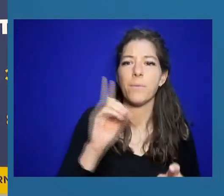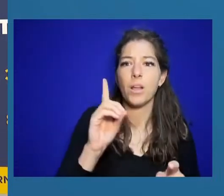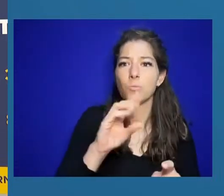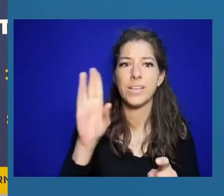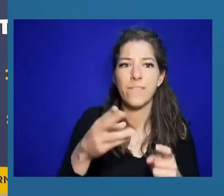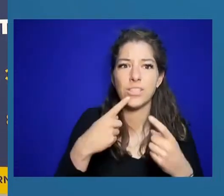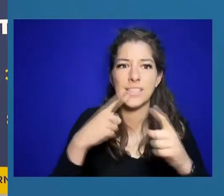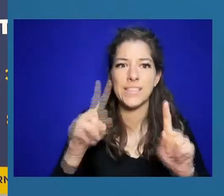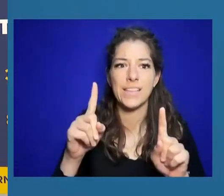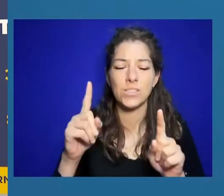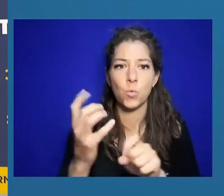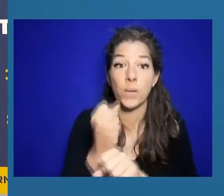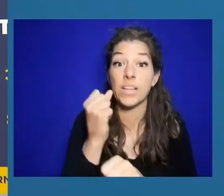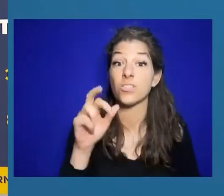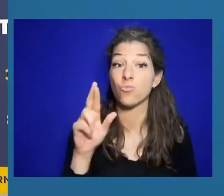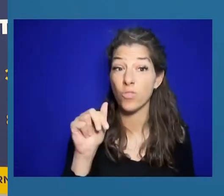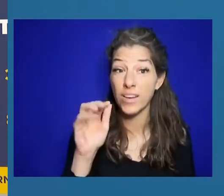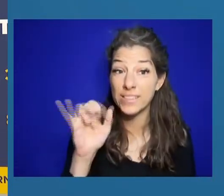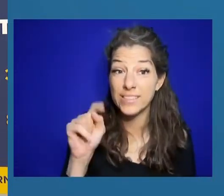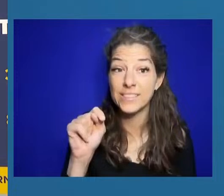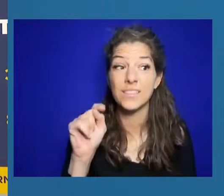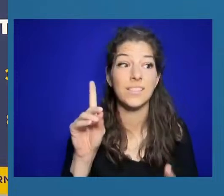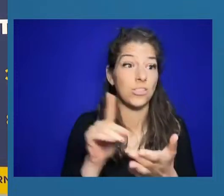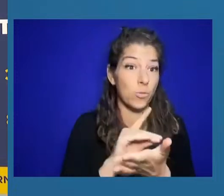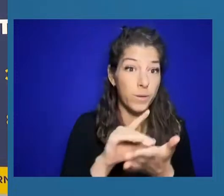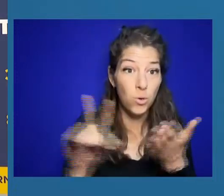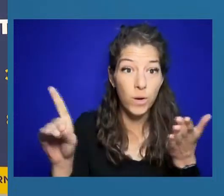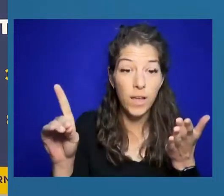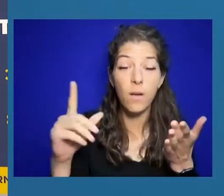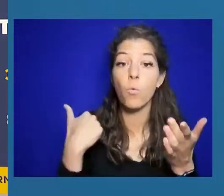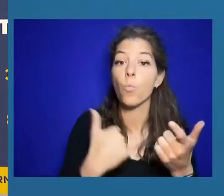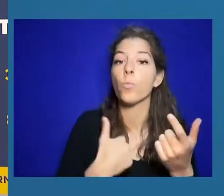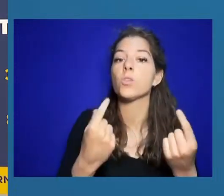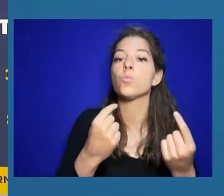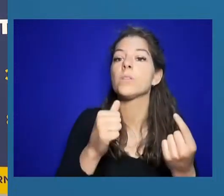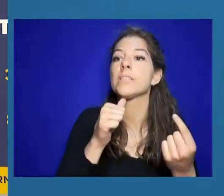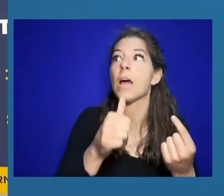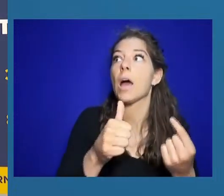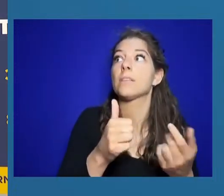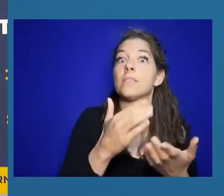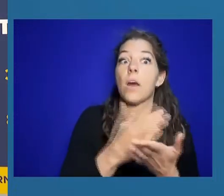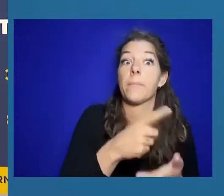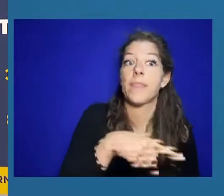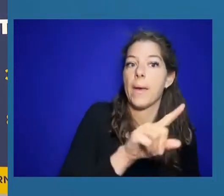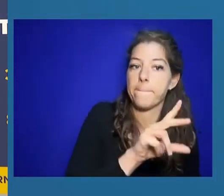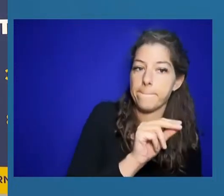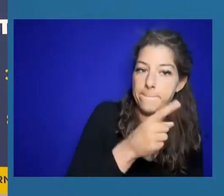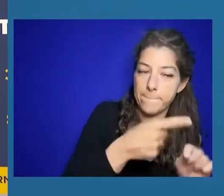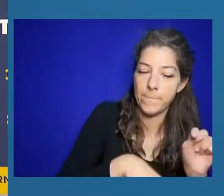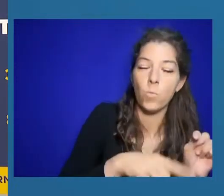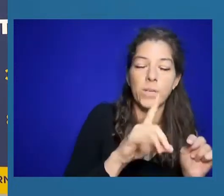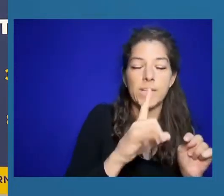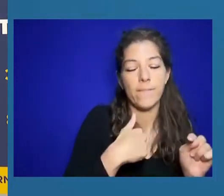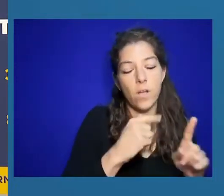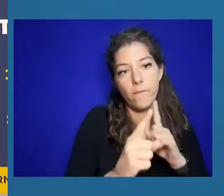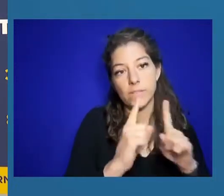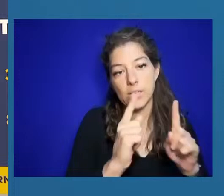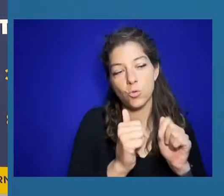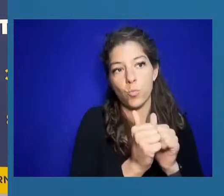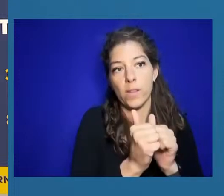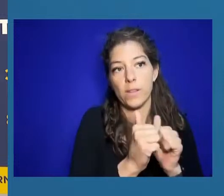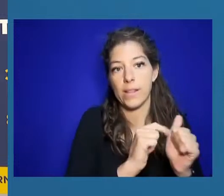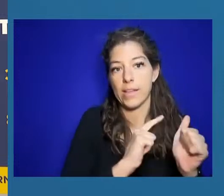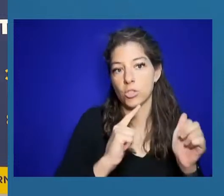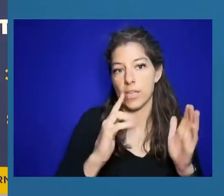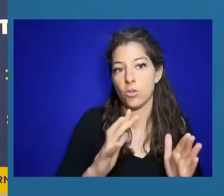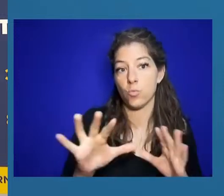racist. It's discriminatory. And what we can do is not necessarily stop them, although we had the conversation with the legislators who